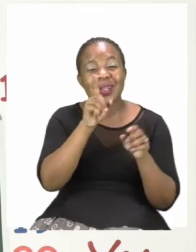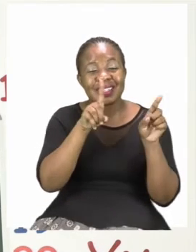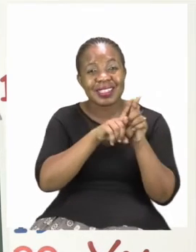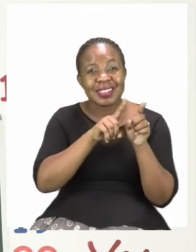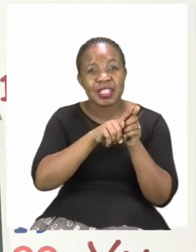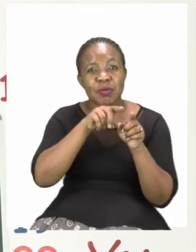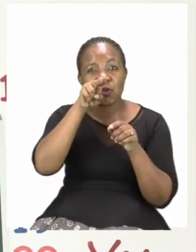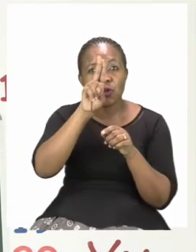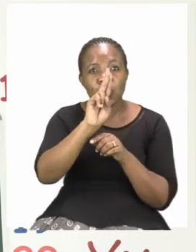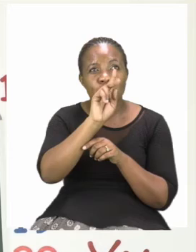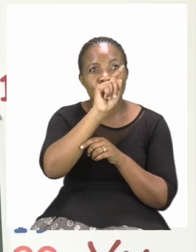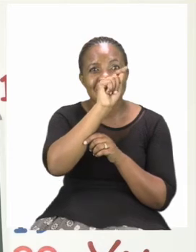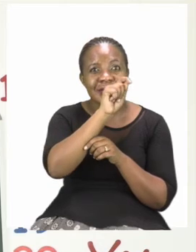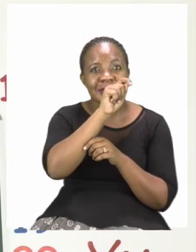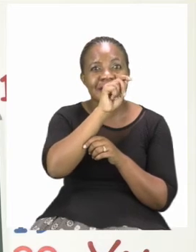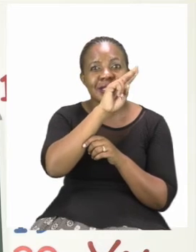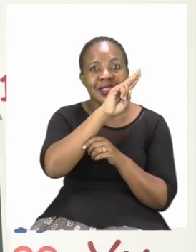Round.